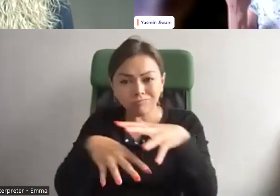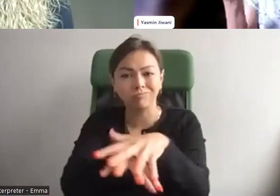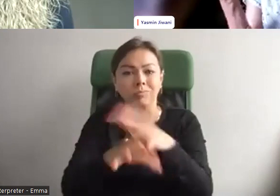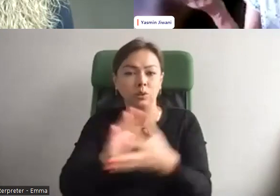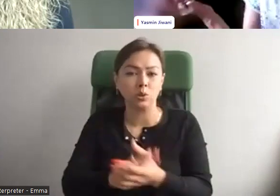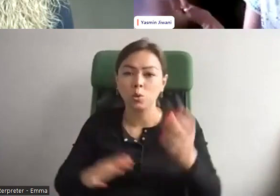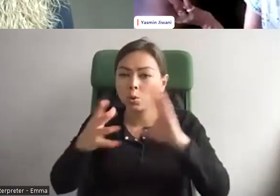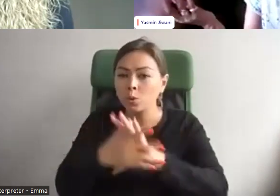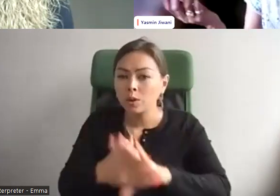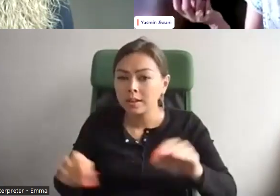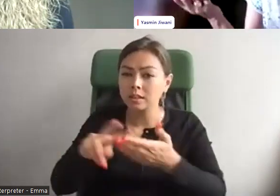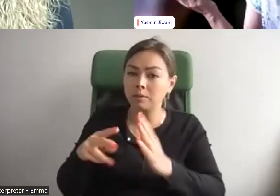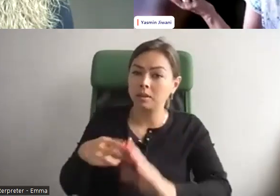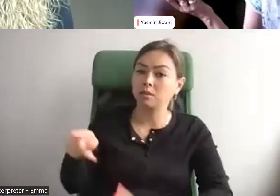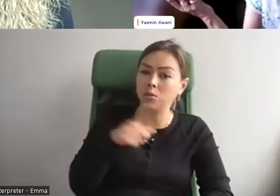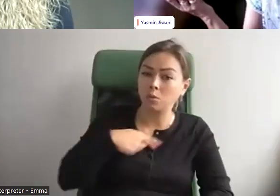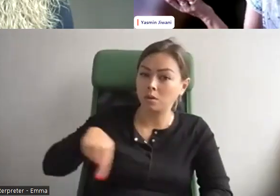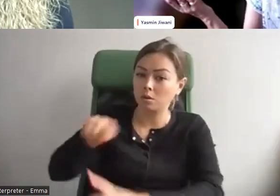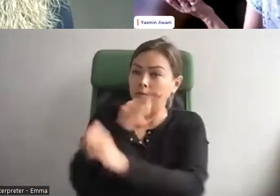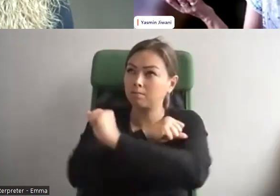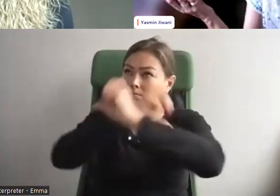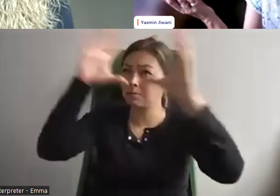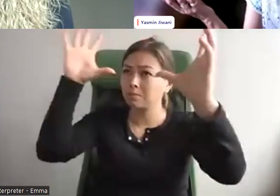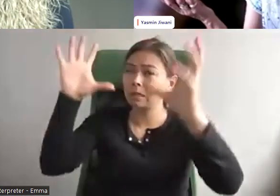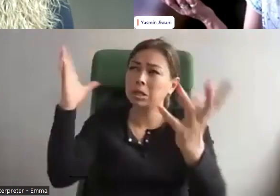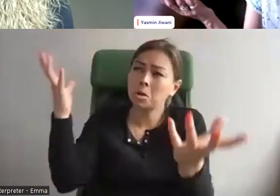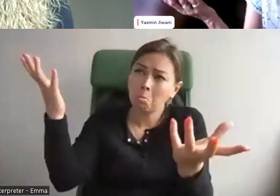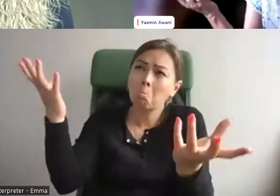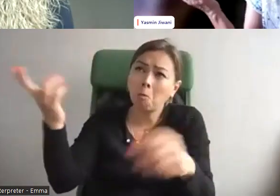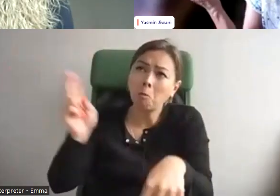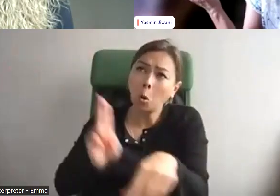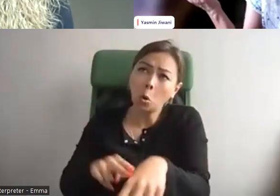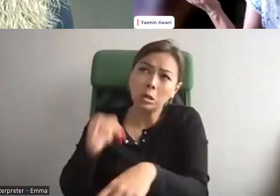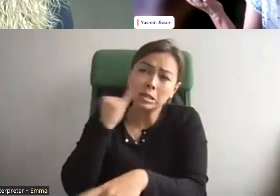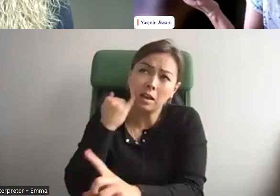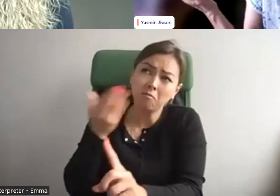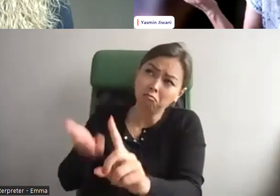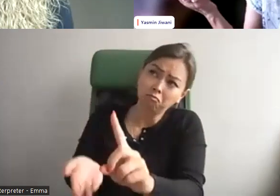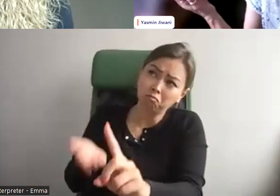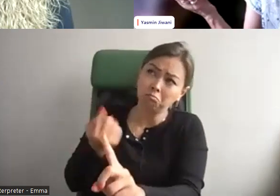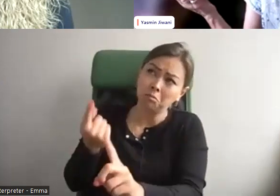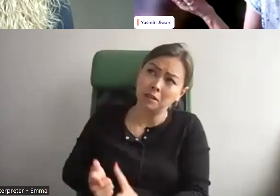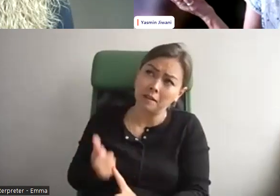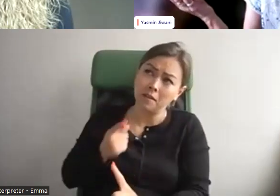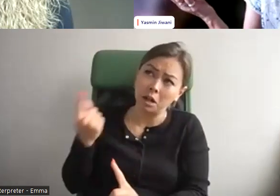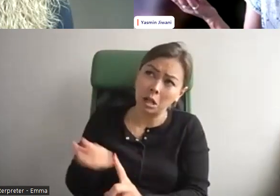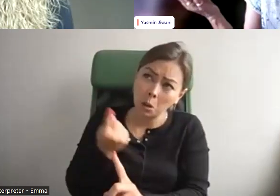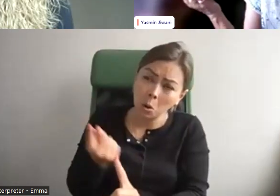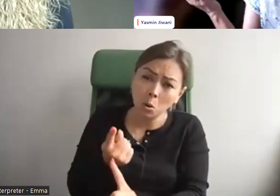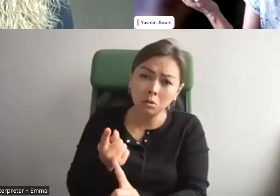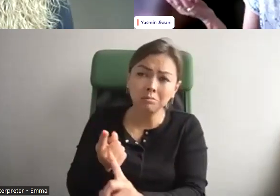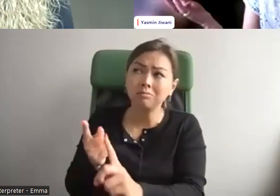sort of think, well, of course, you know, if she's living on by herself on some high rise